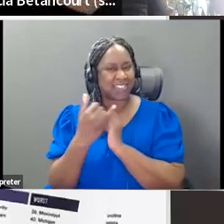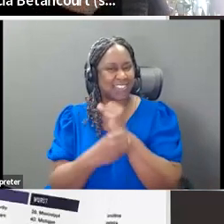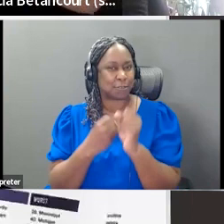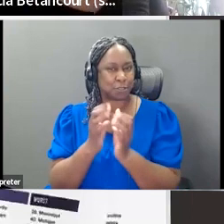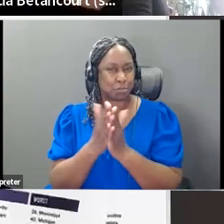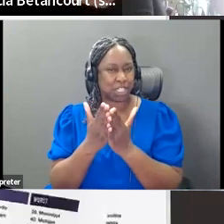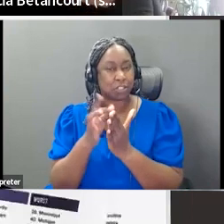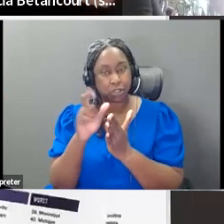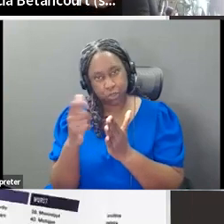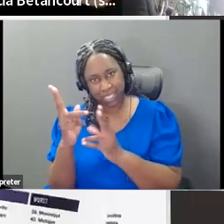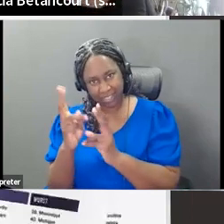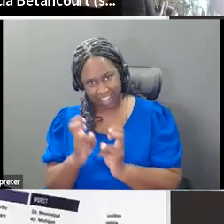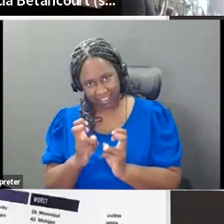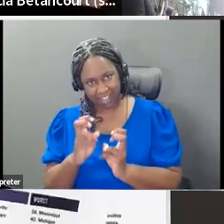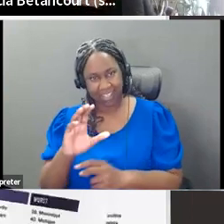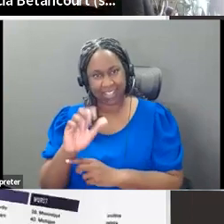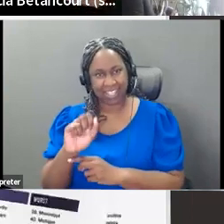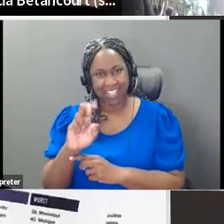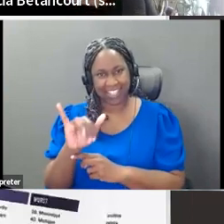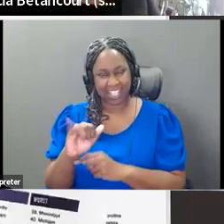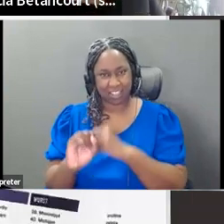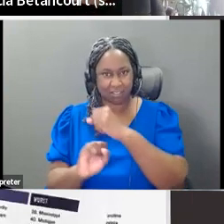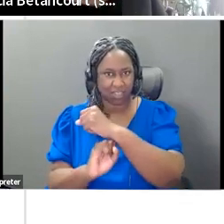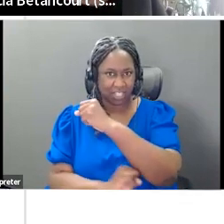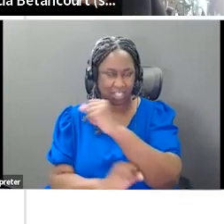can also download on the Casey Foundation website.